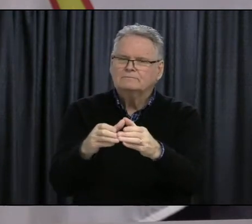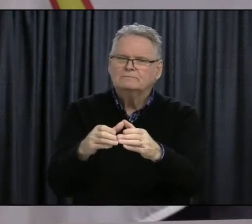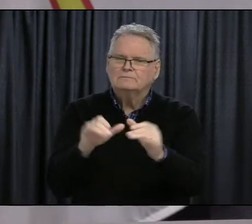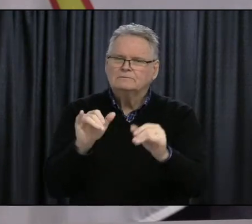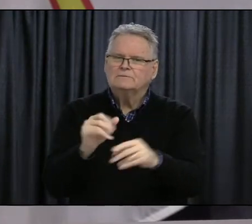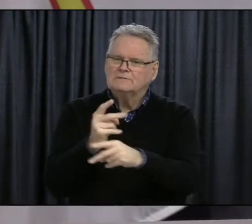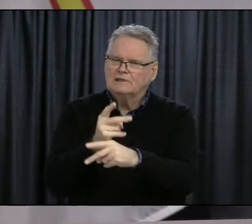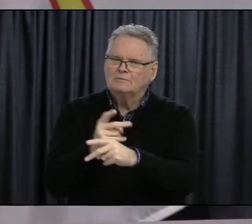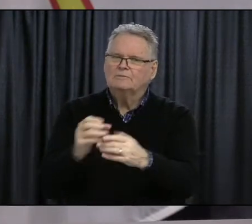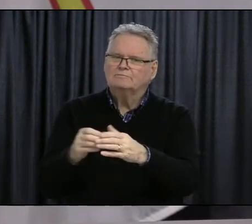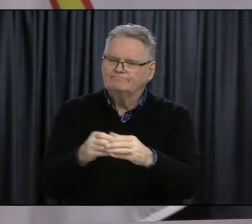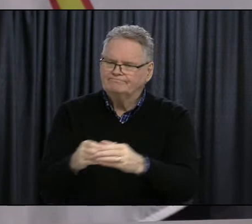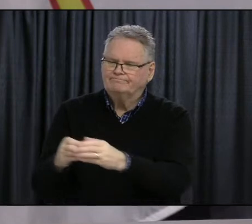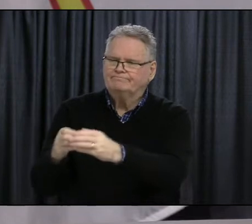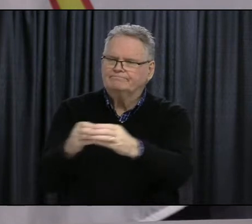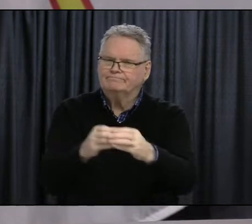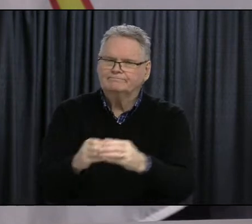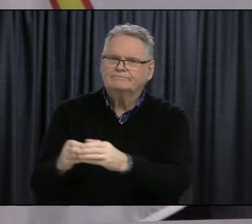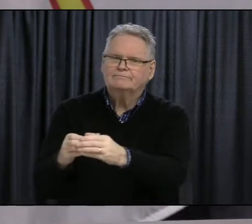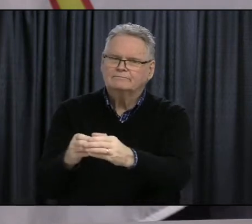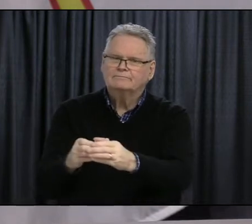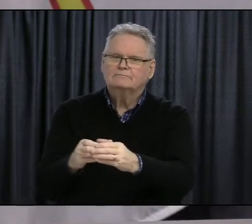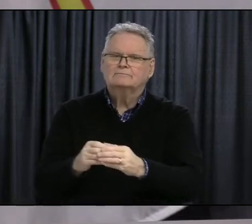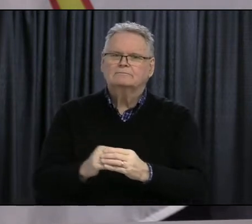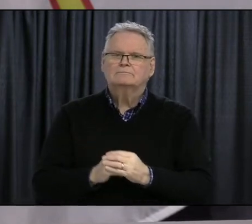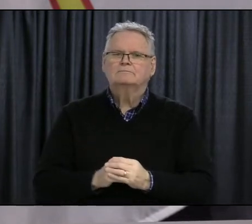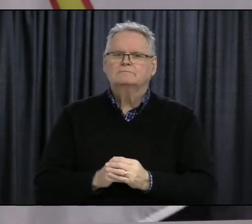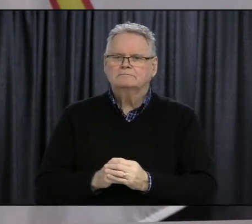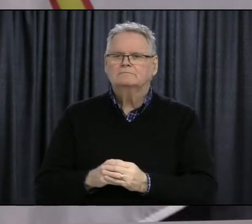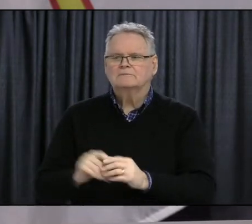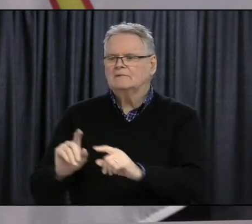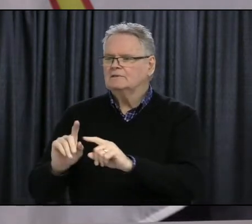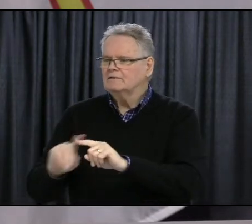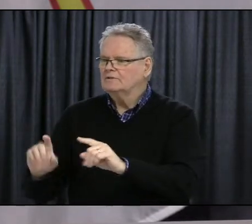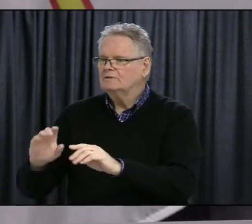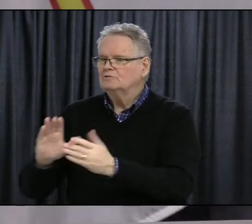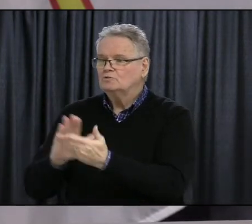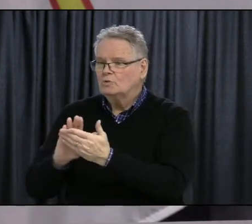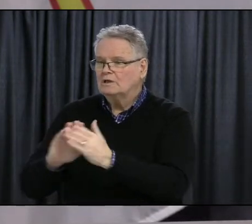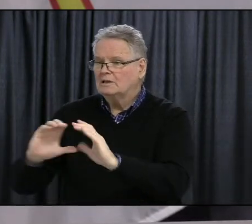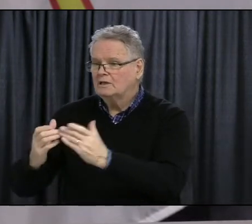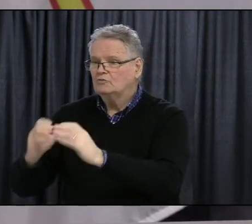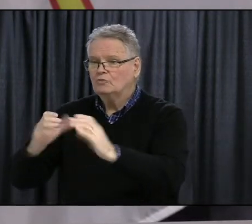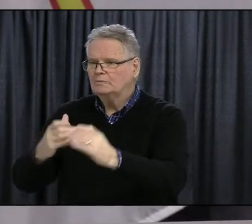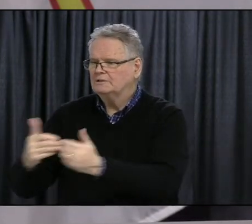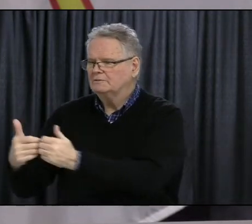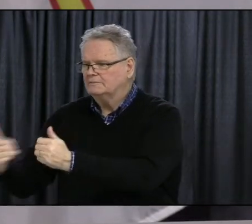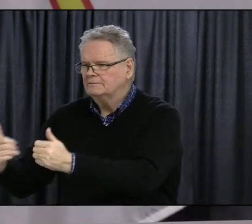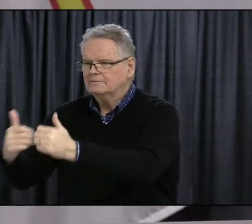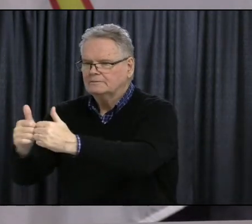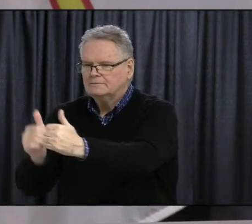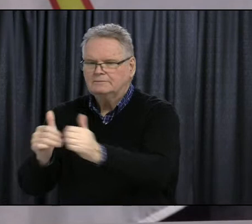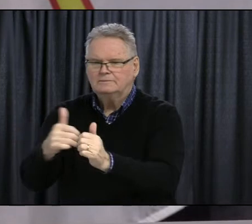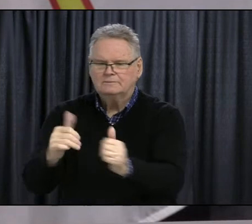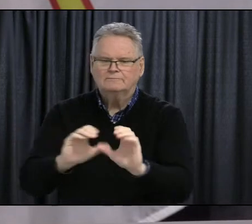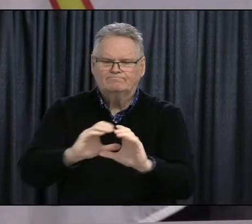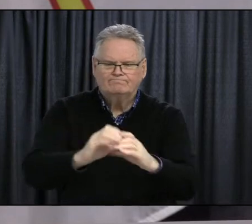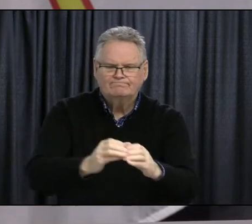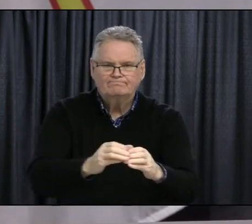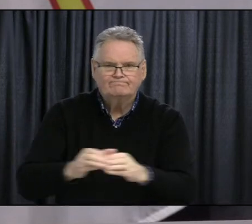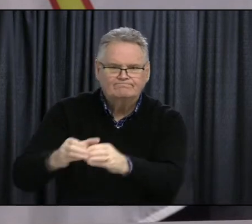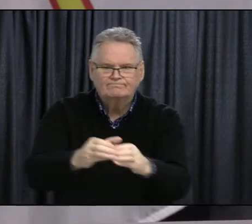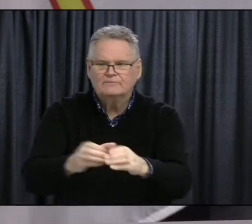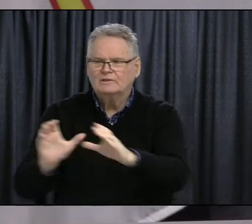so that the cohorts were separated enough so that if there was a suspect case or a case in a cohort, then we